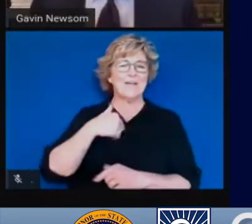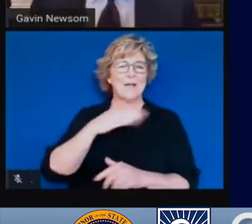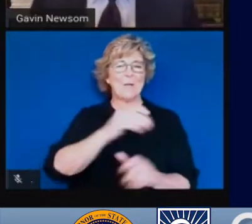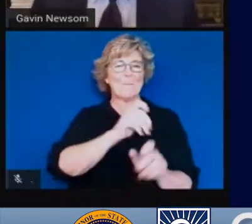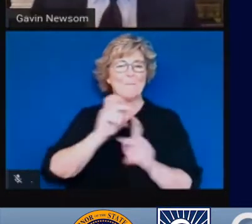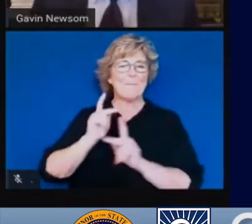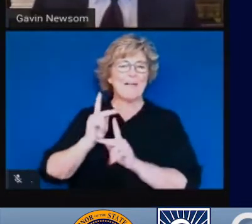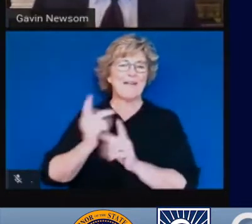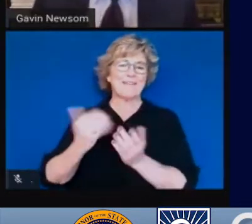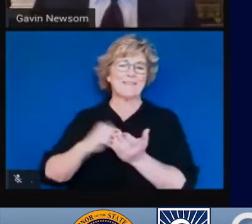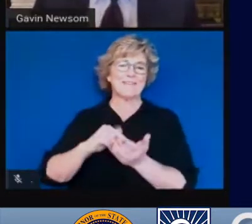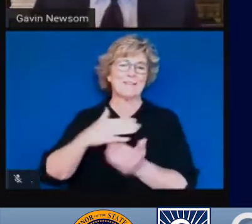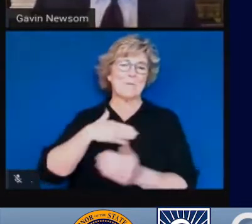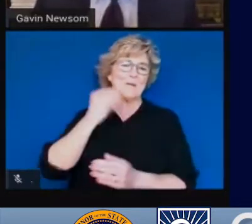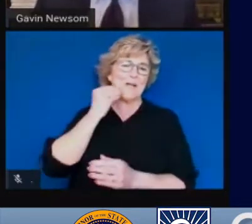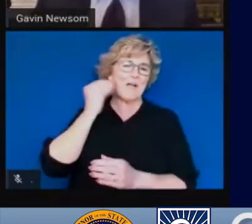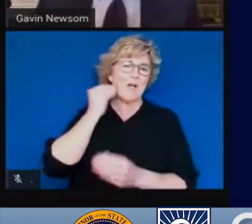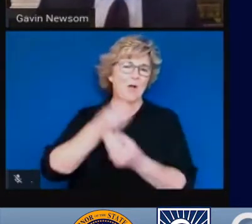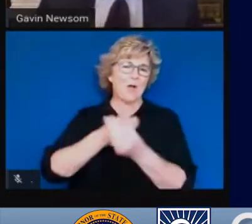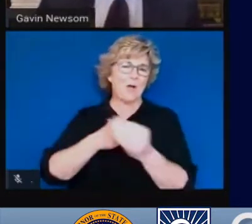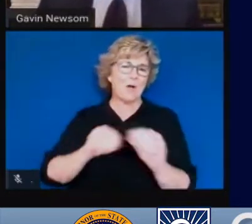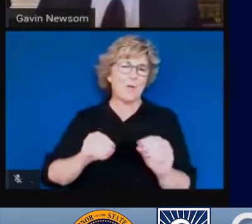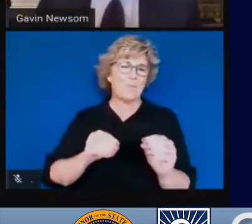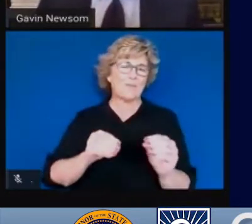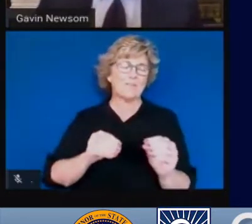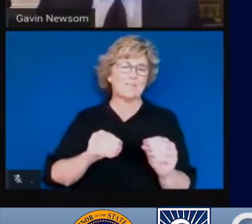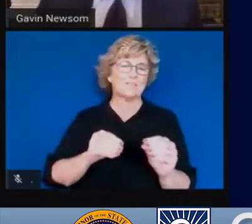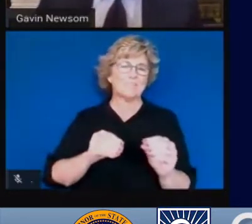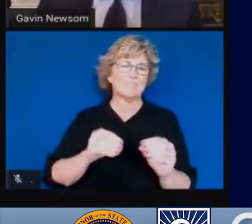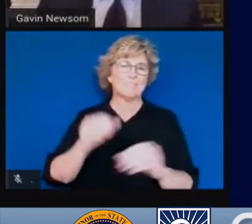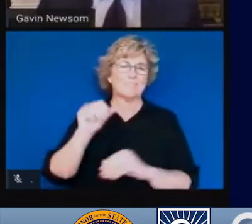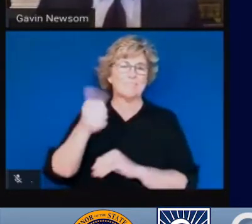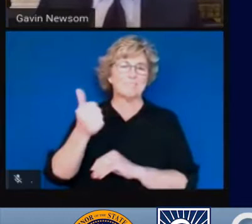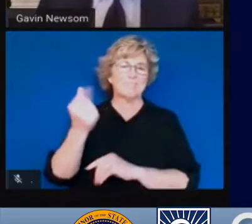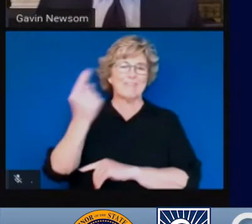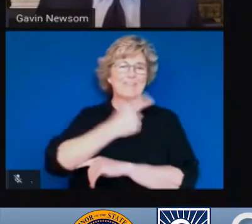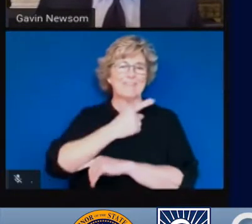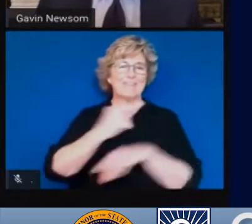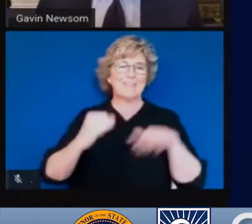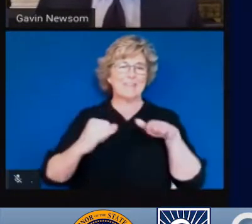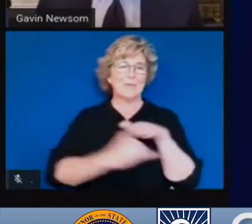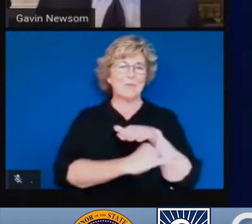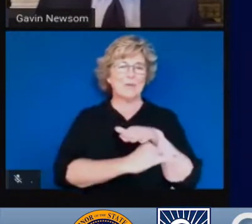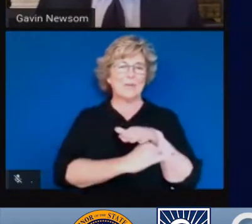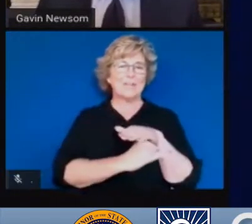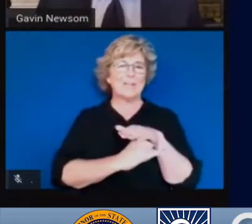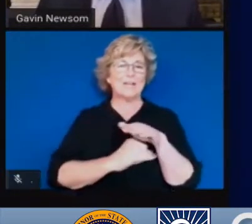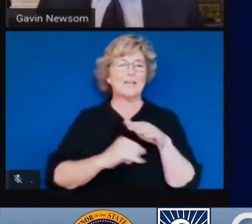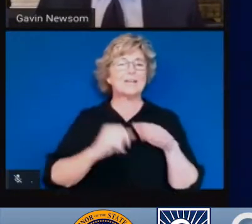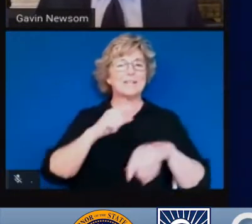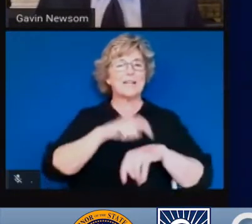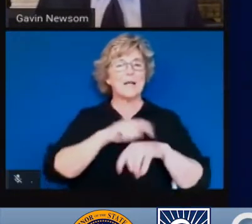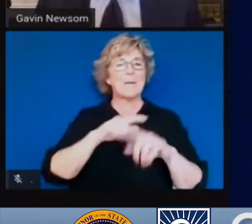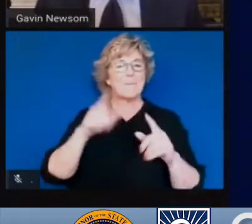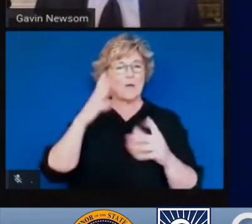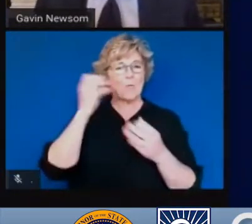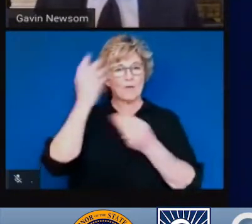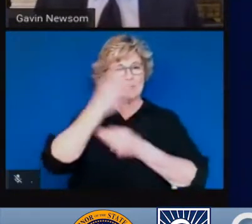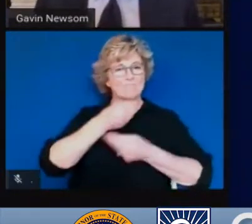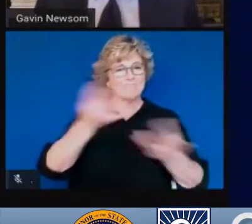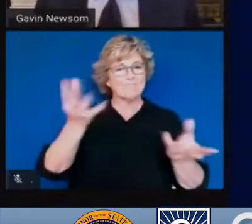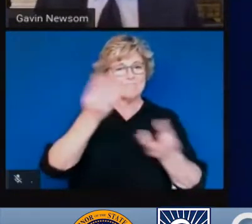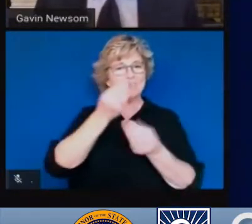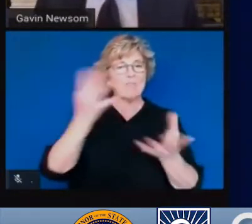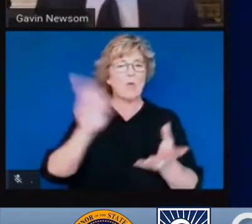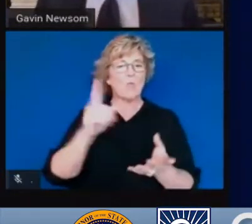my home office, back into a 10-day quarantine period. But I wanted to update all of you